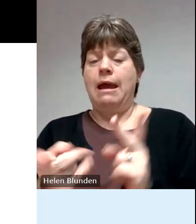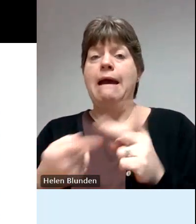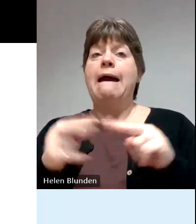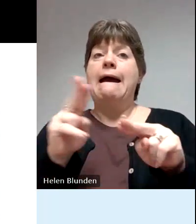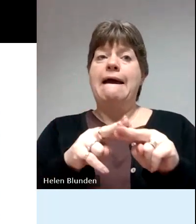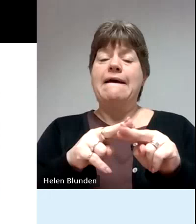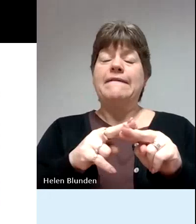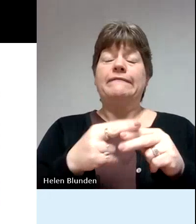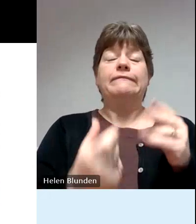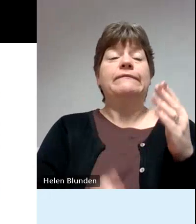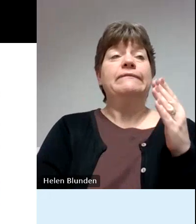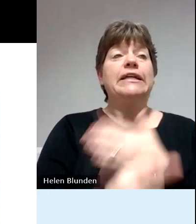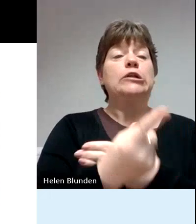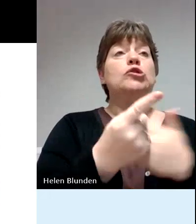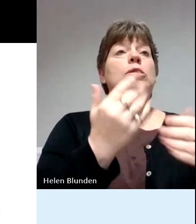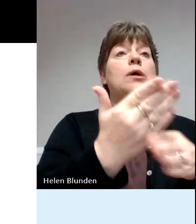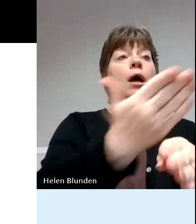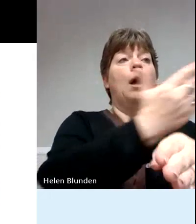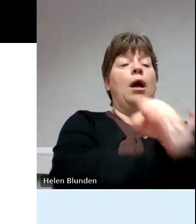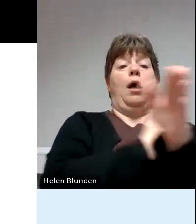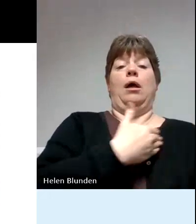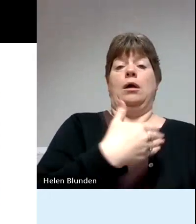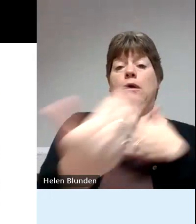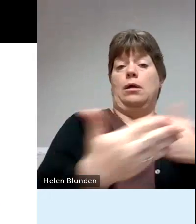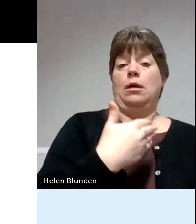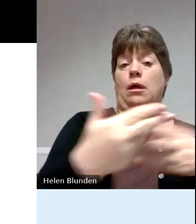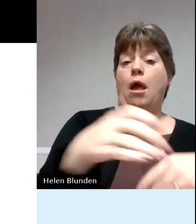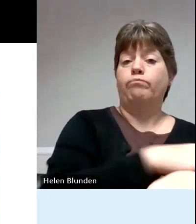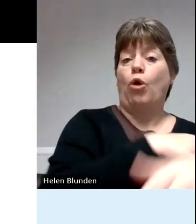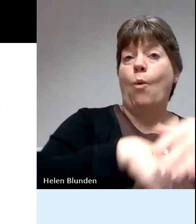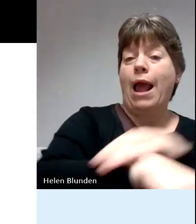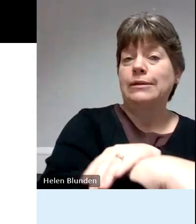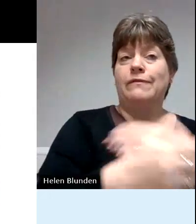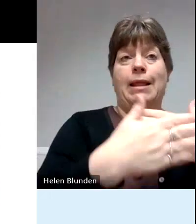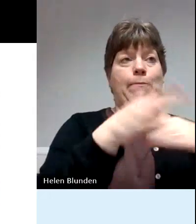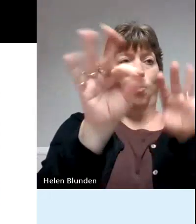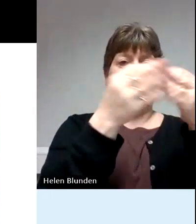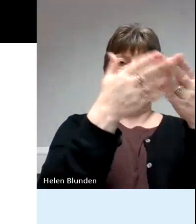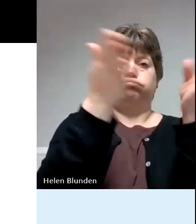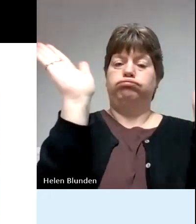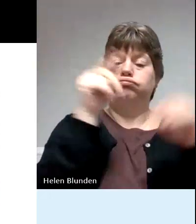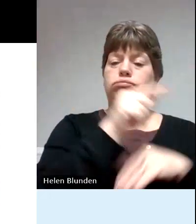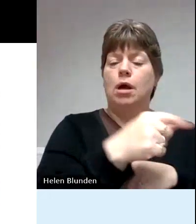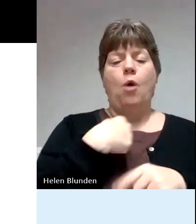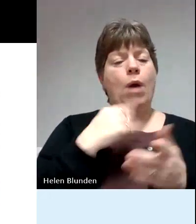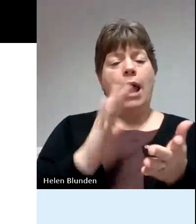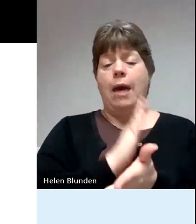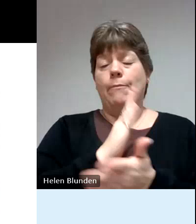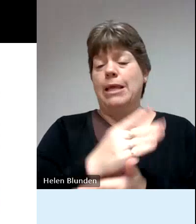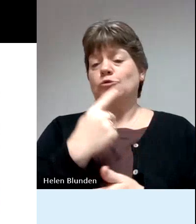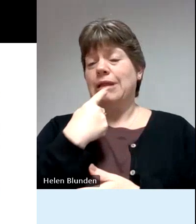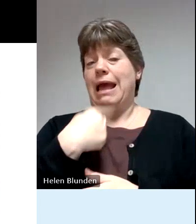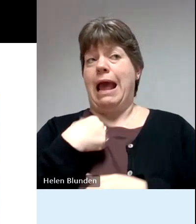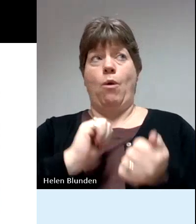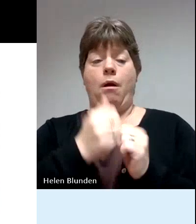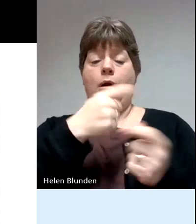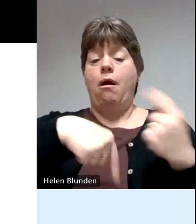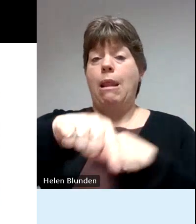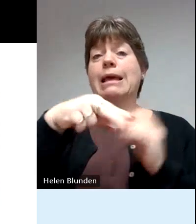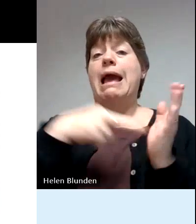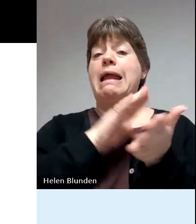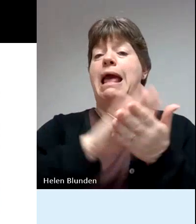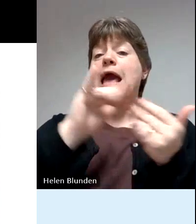an issue is dealt with earlier on before it escalates too far. We're really pleased to report, so our colleagues at NHS